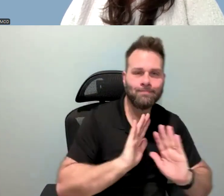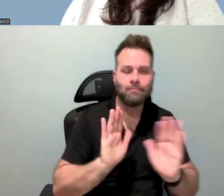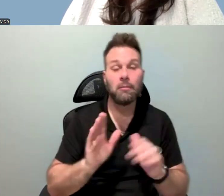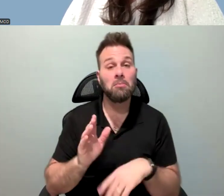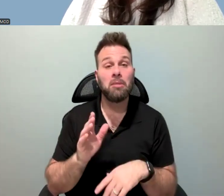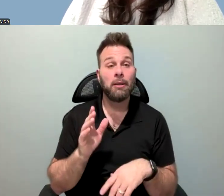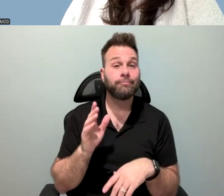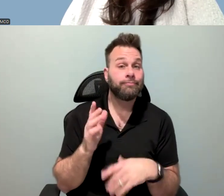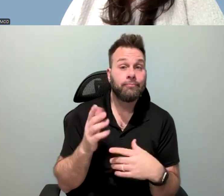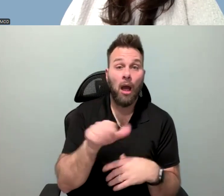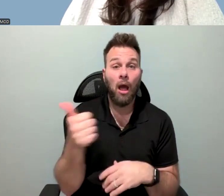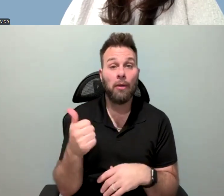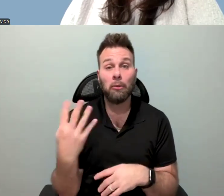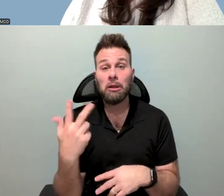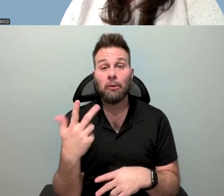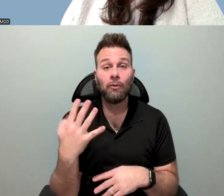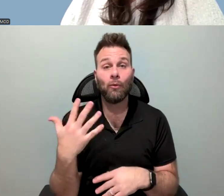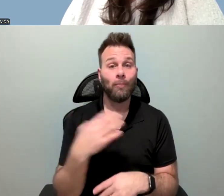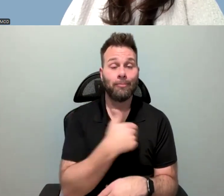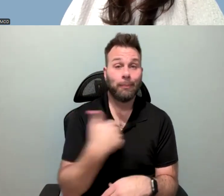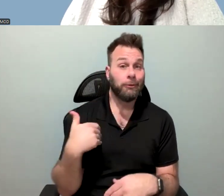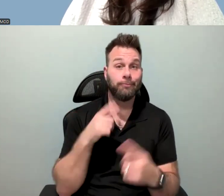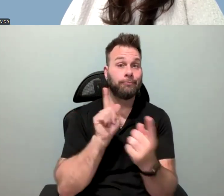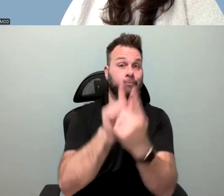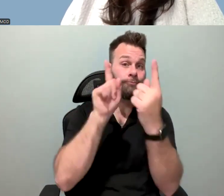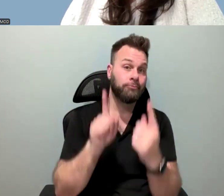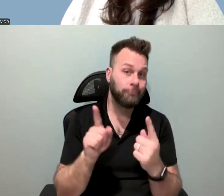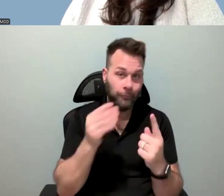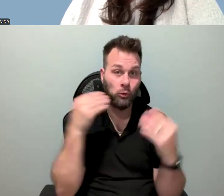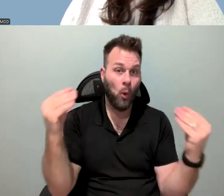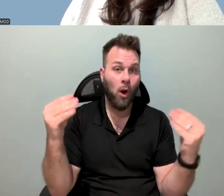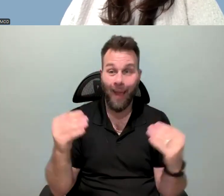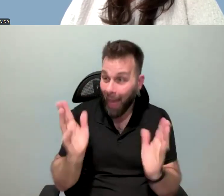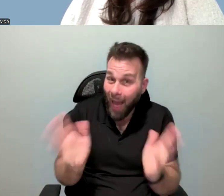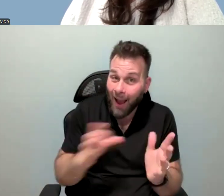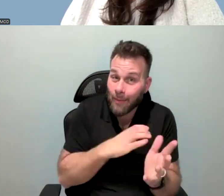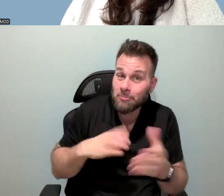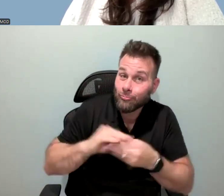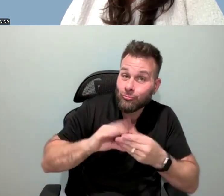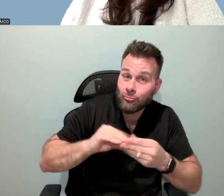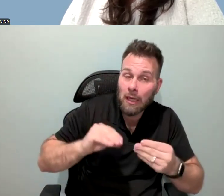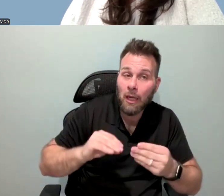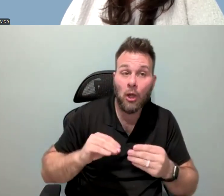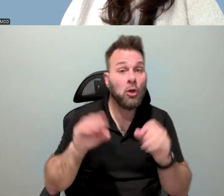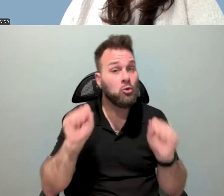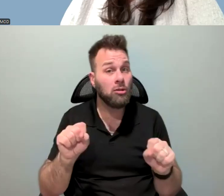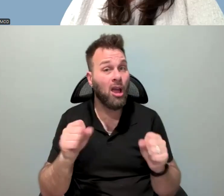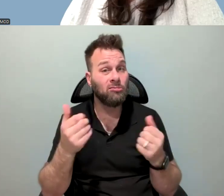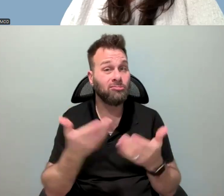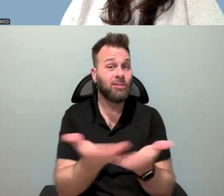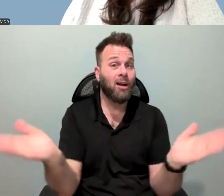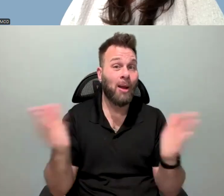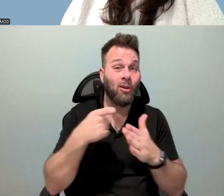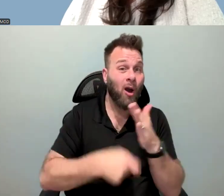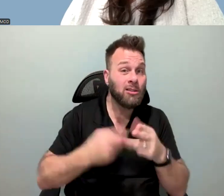with 3 or 4 other members at a supermarket. I'm just saying because it can't happen. Where you don't want it, you can talk about the groceries, the price of eggs, and